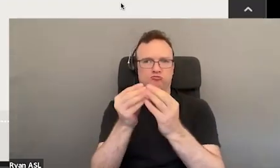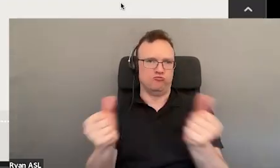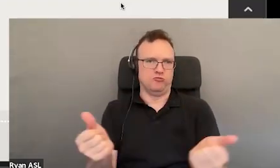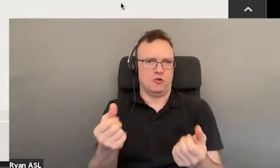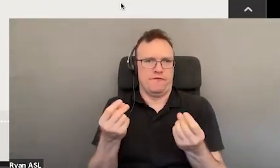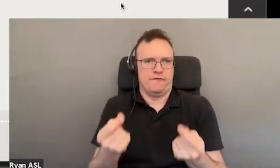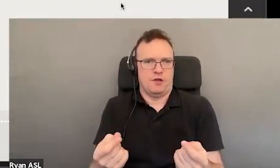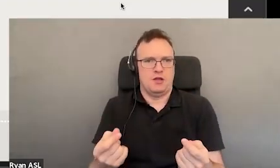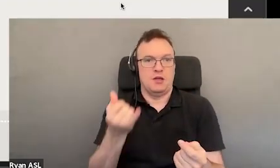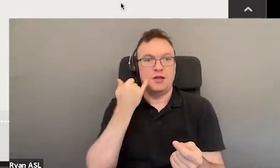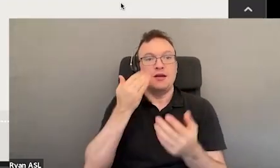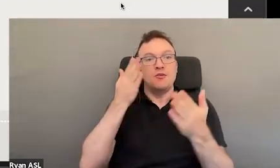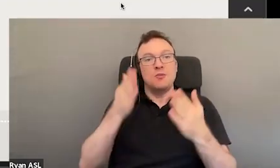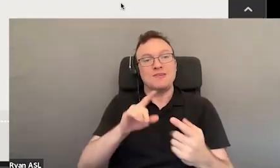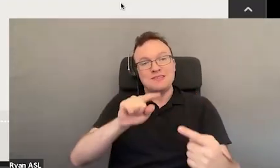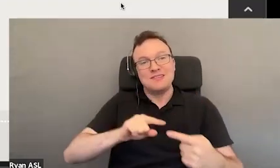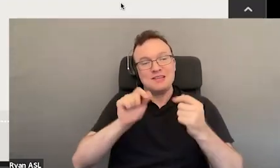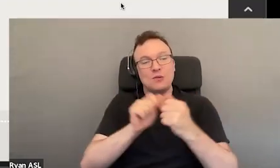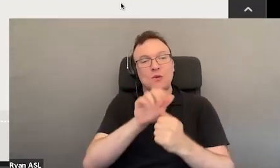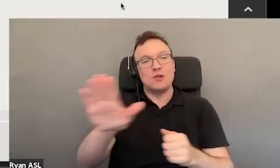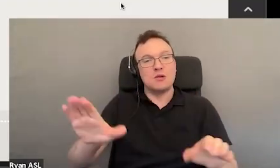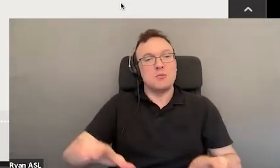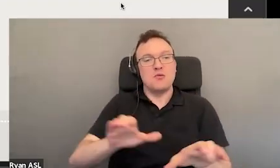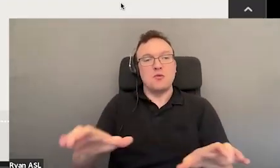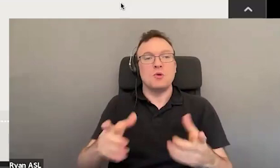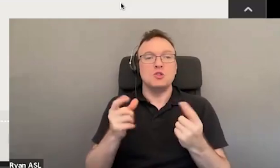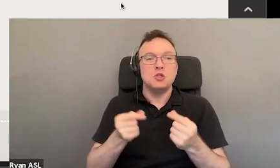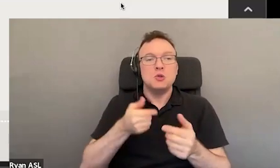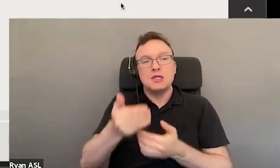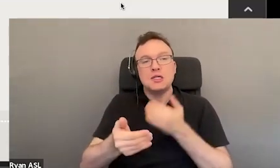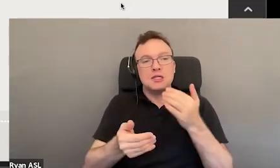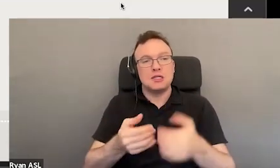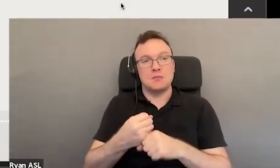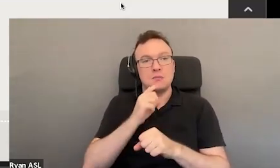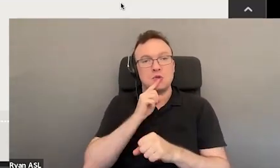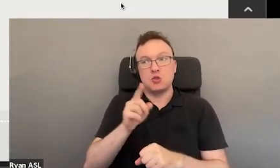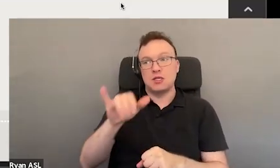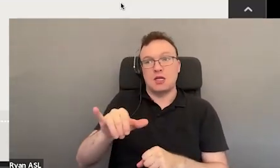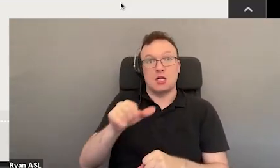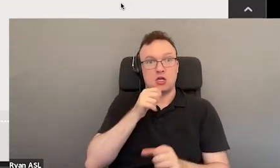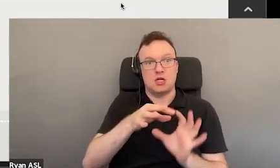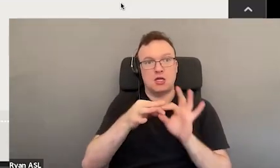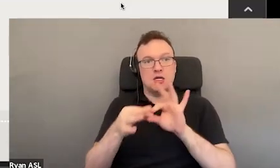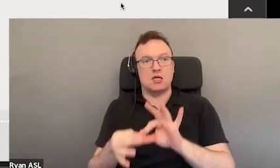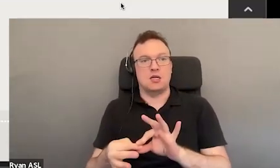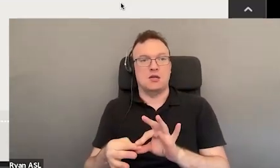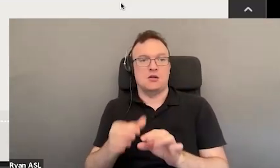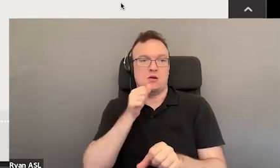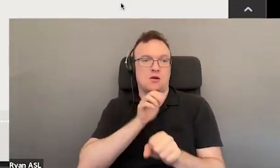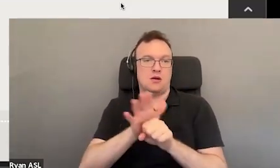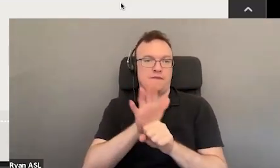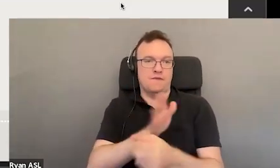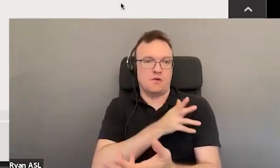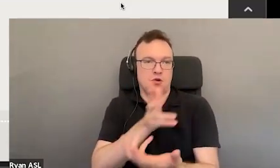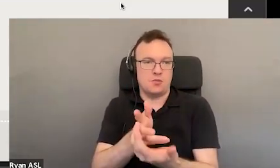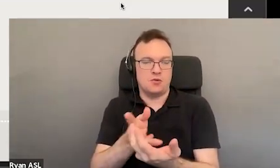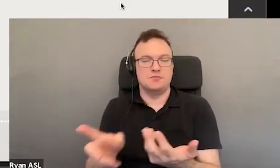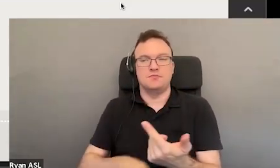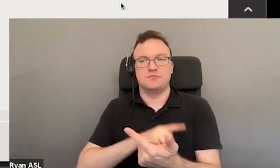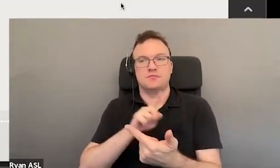If an employee is struggling with their performance, do take steps to make sure that this is not due to inadequate